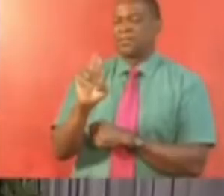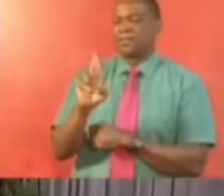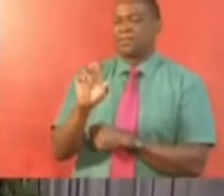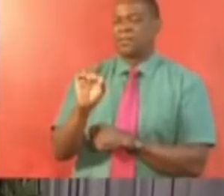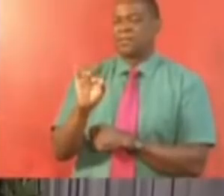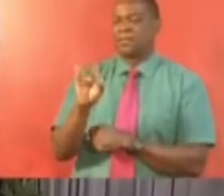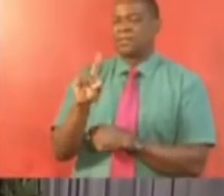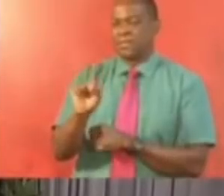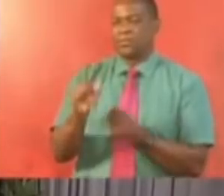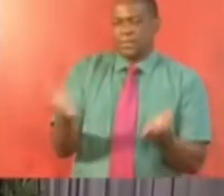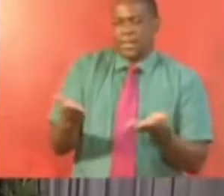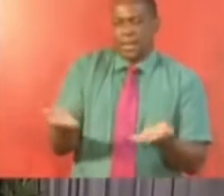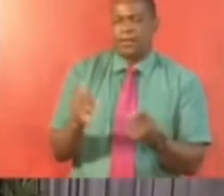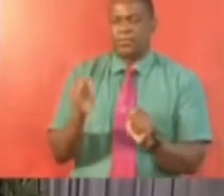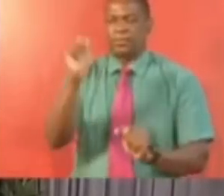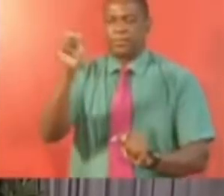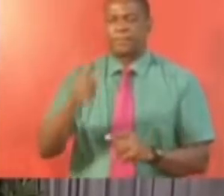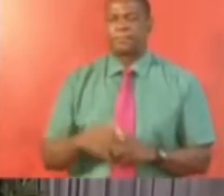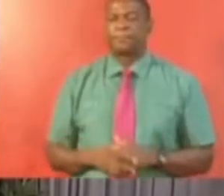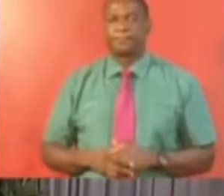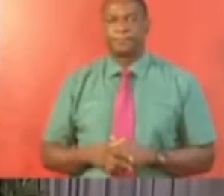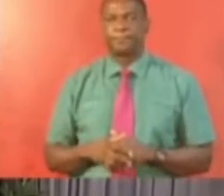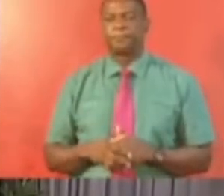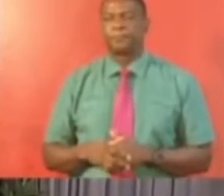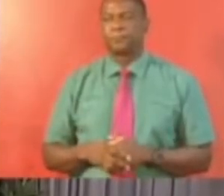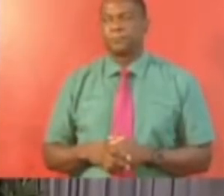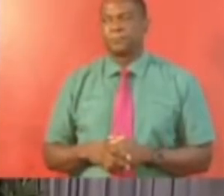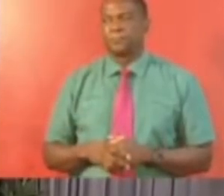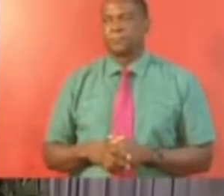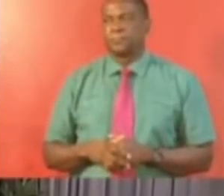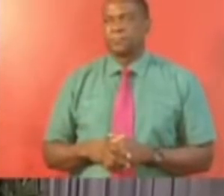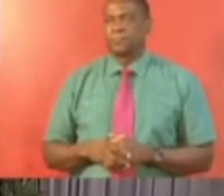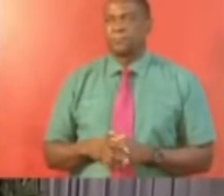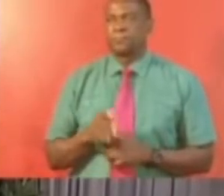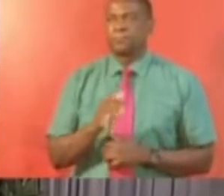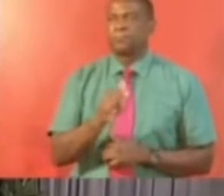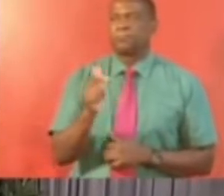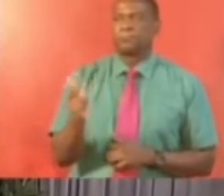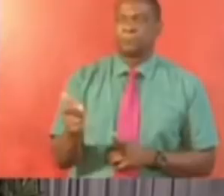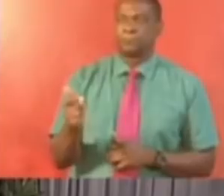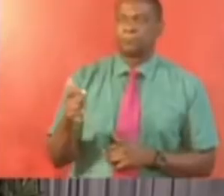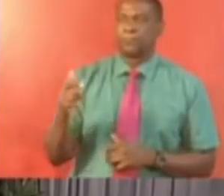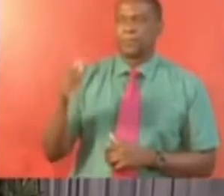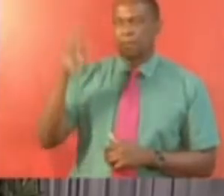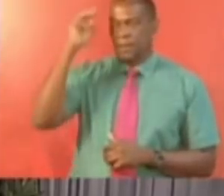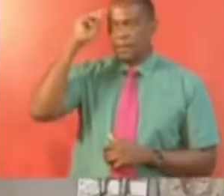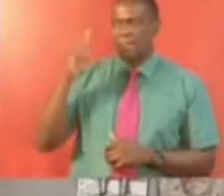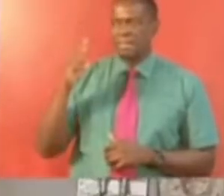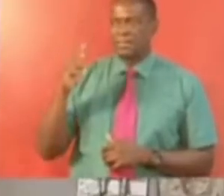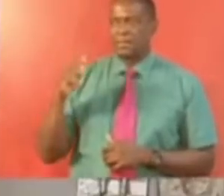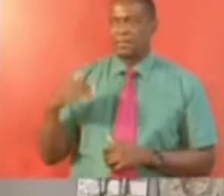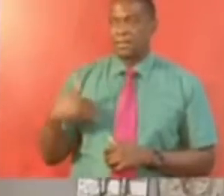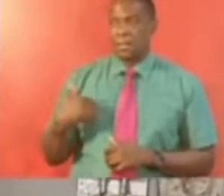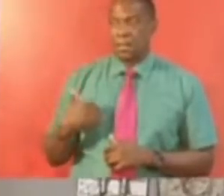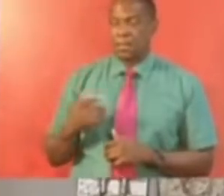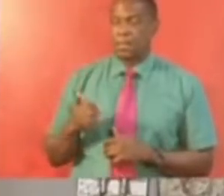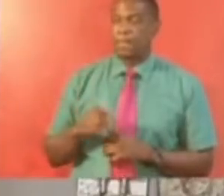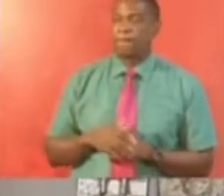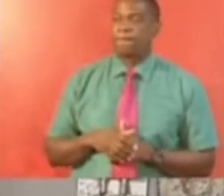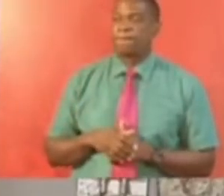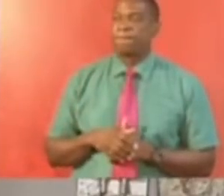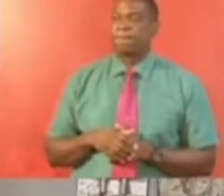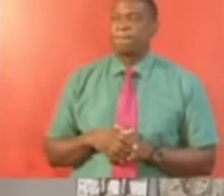Thank you, CMO. And we go to Minister Young just before we take questions from TV6 next. Thank you very much, Candice.